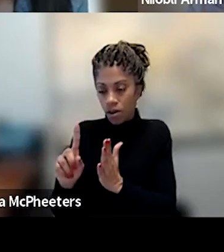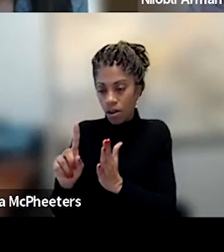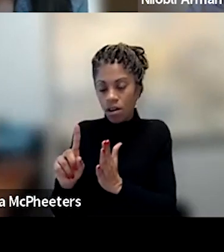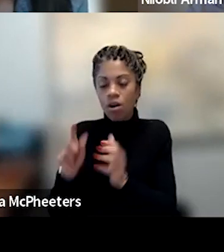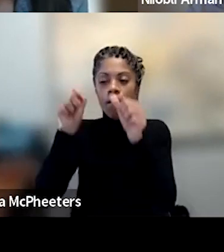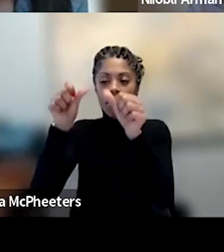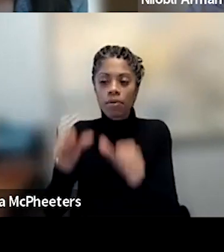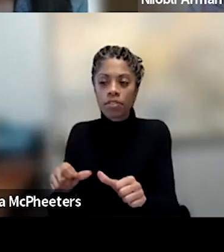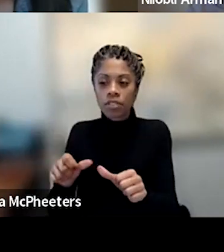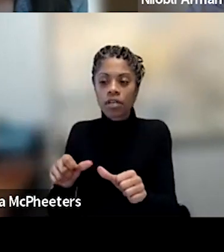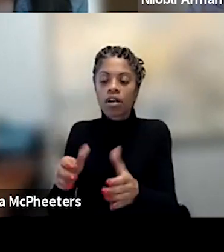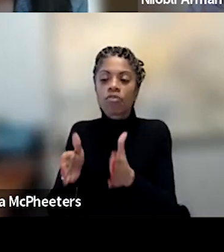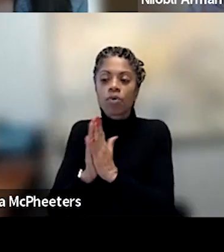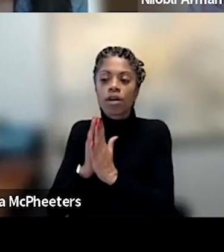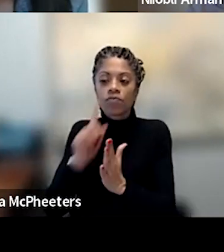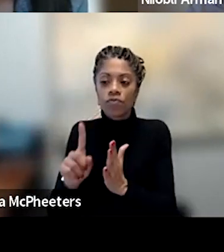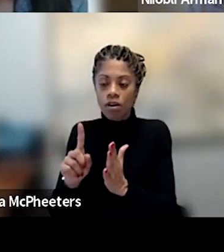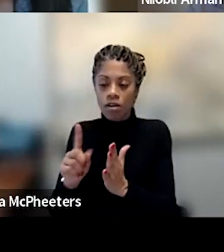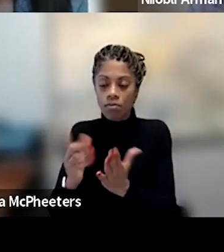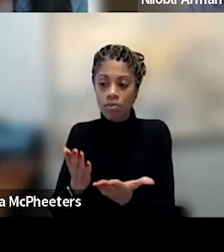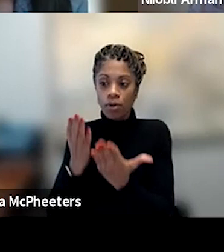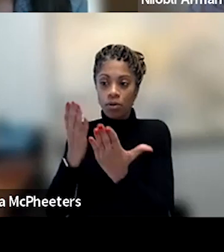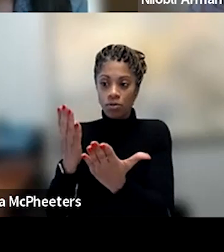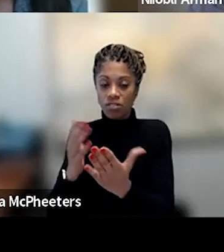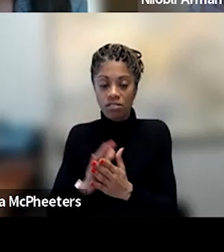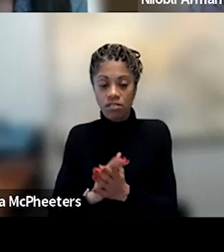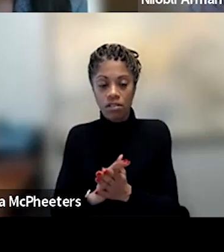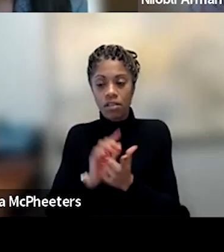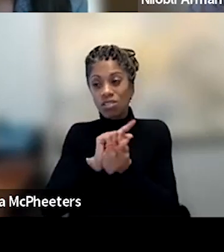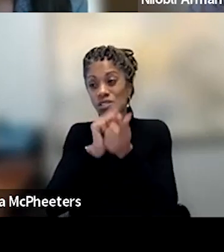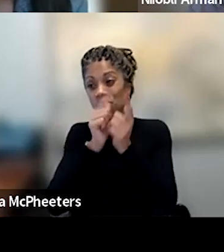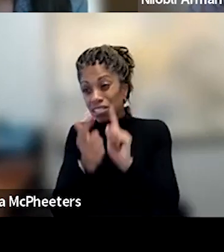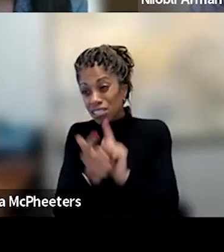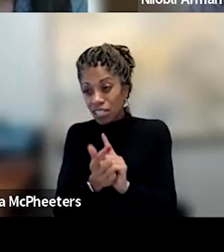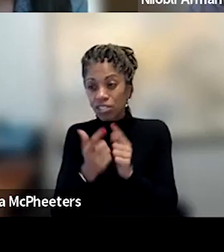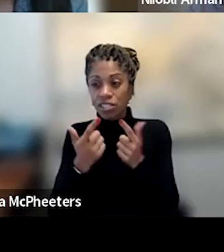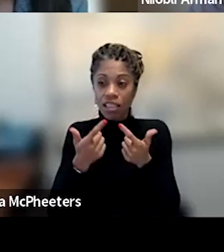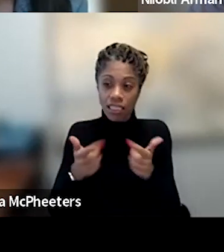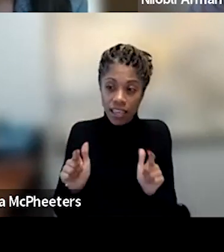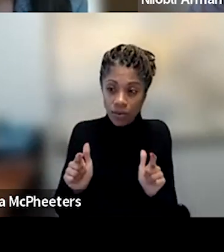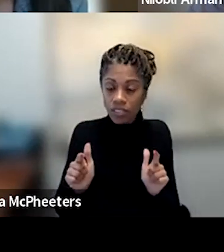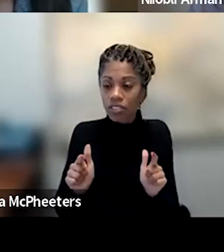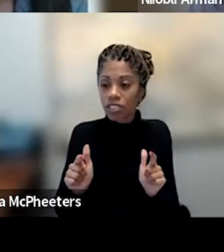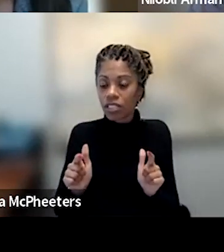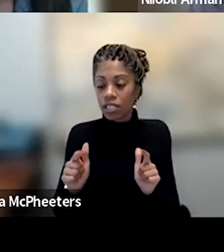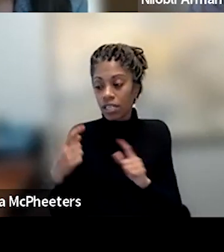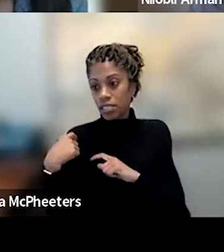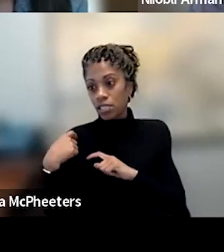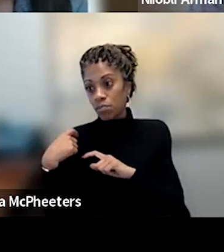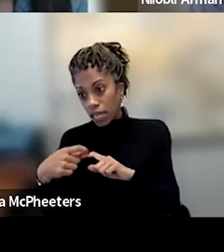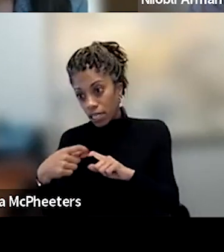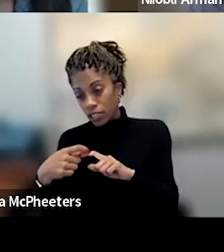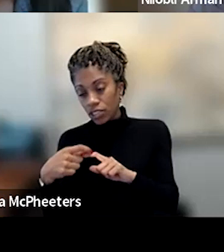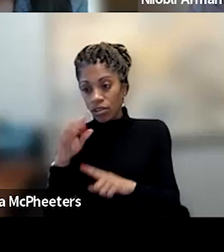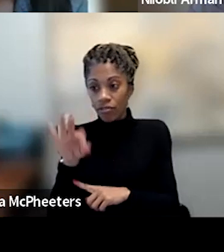thinking about language and localization and translation, what we put out there in Spanish, what we put out in